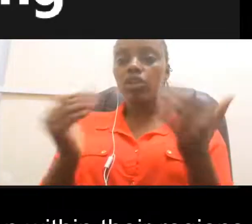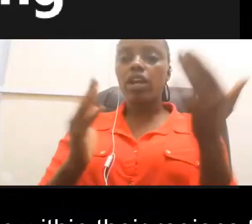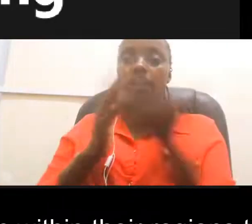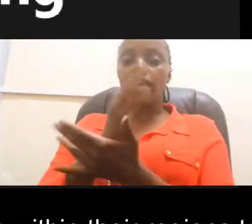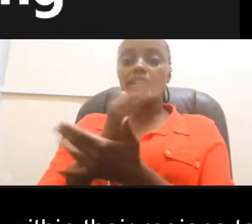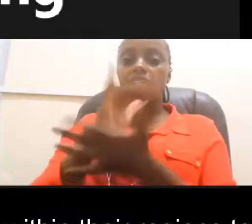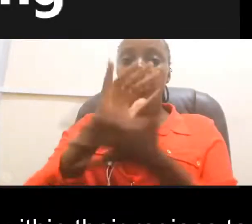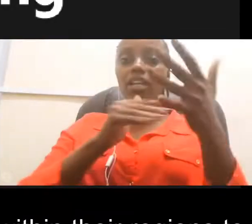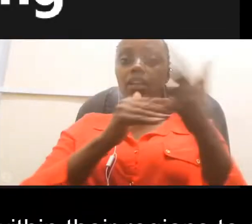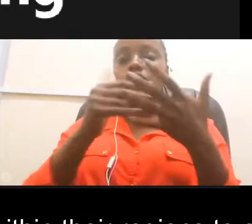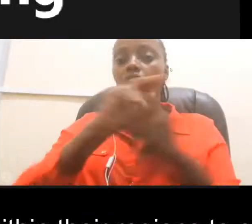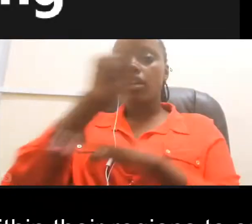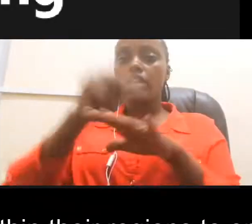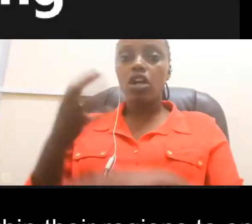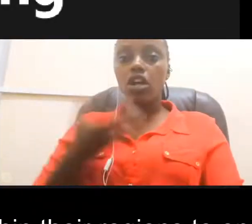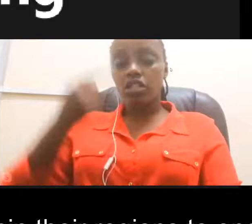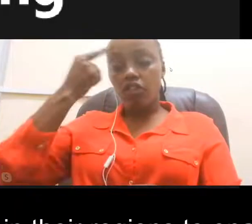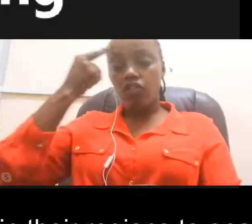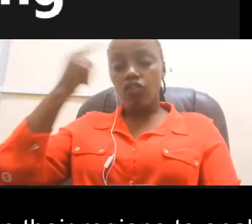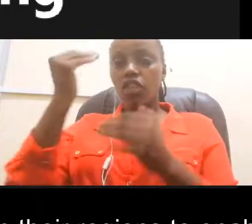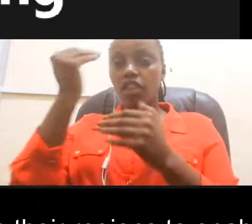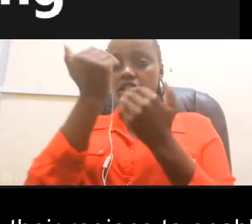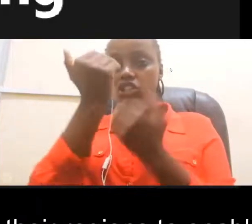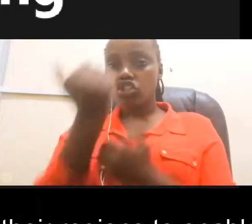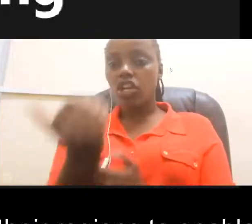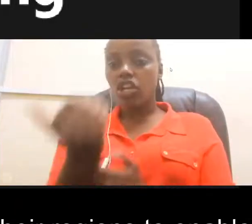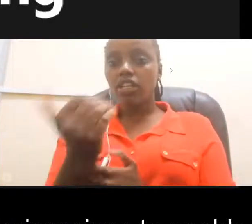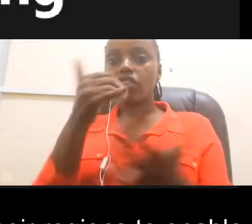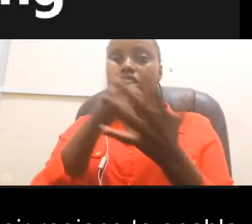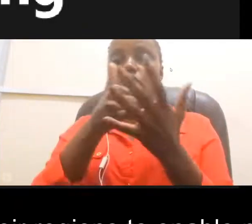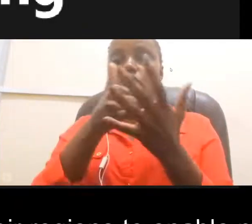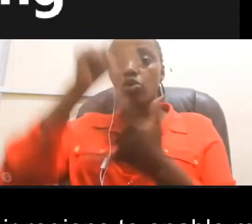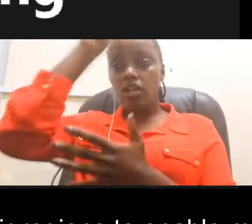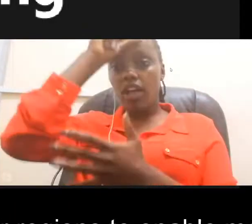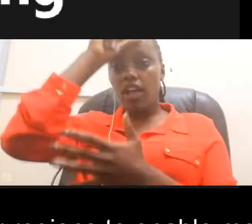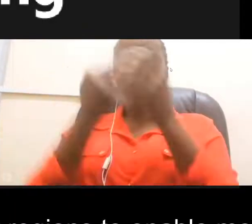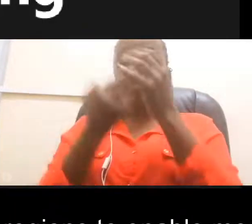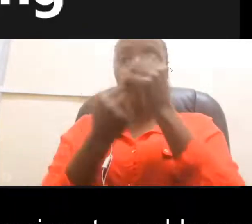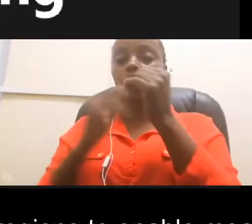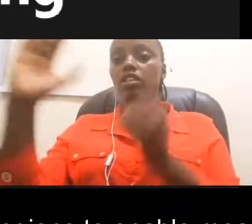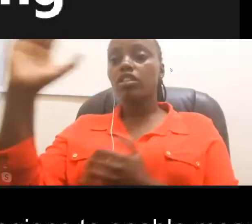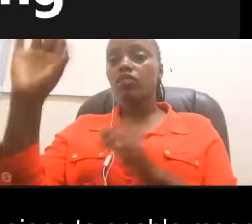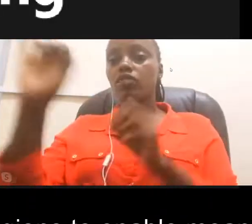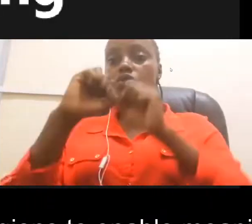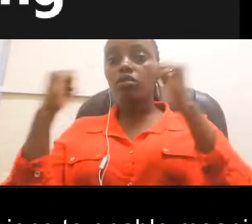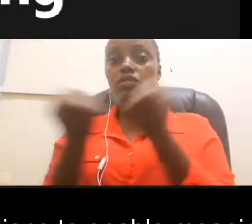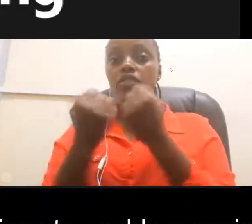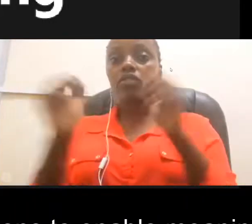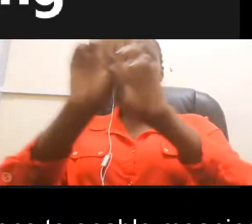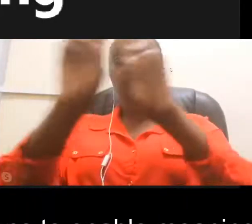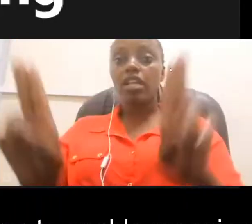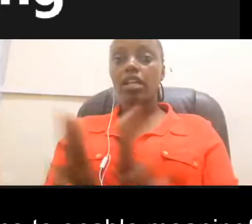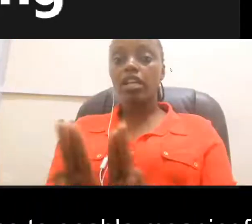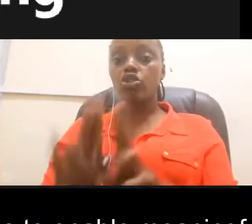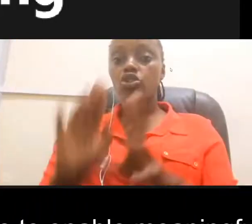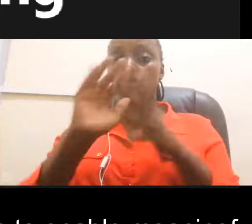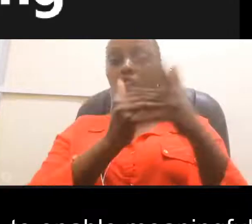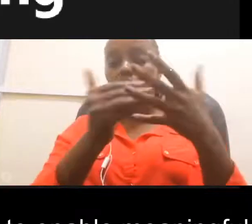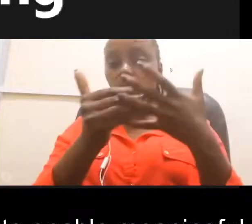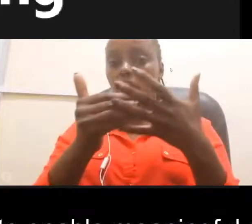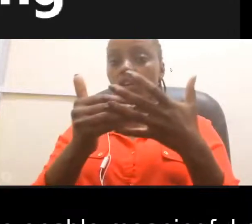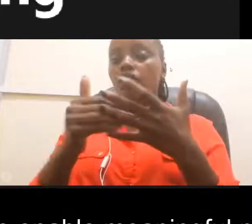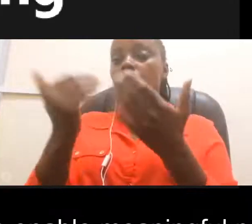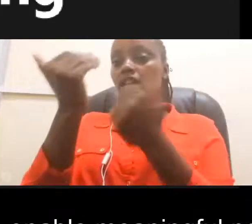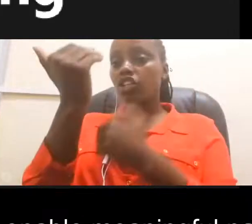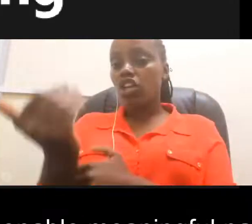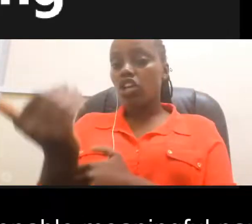Council for Childhood, and including government partners, civil society, and international networks in the field of child protection, have